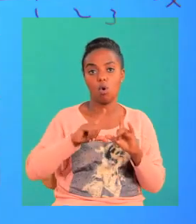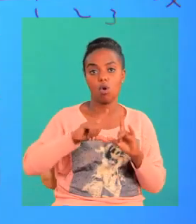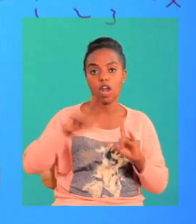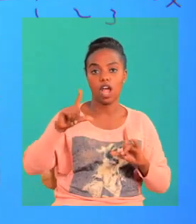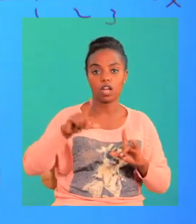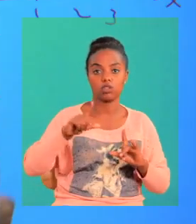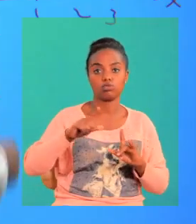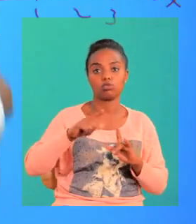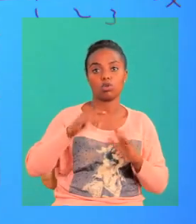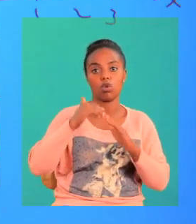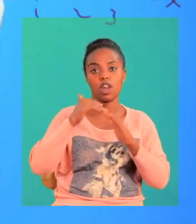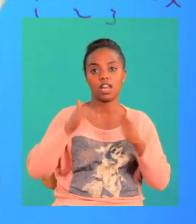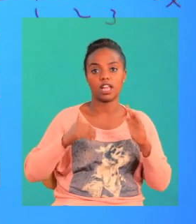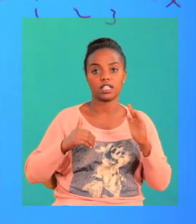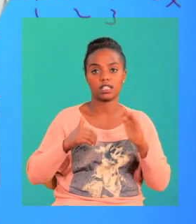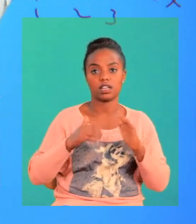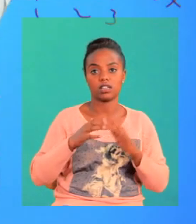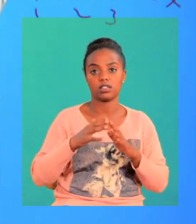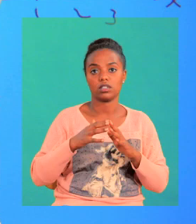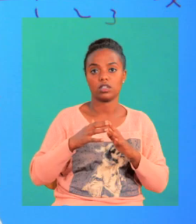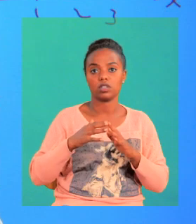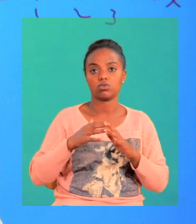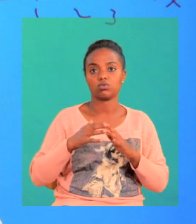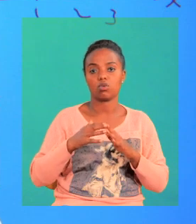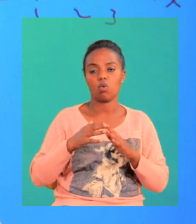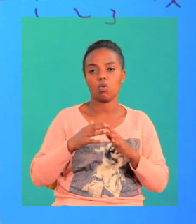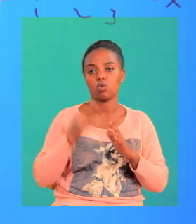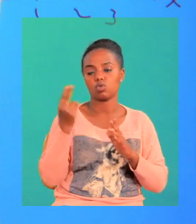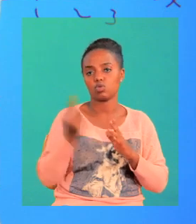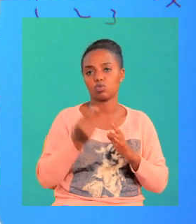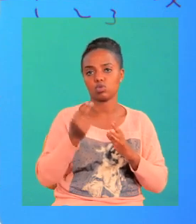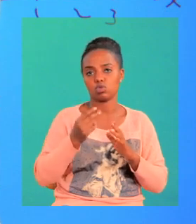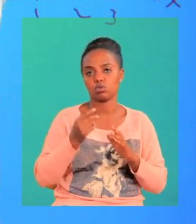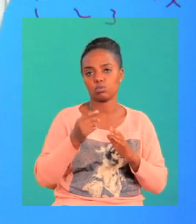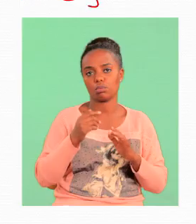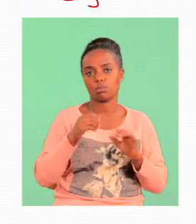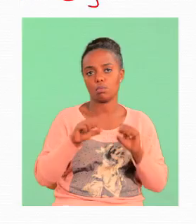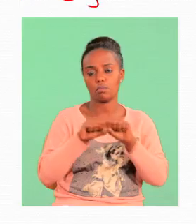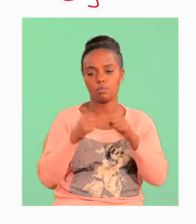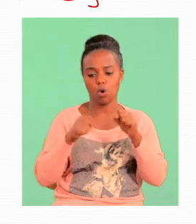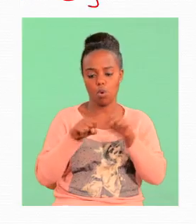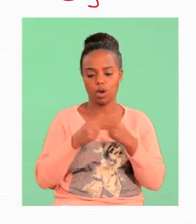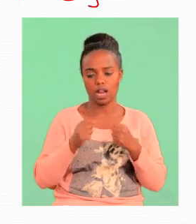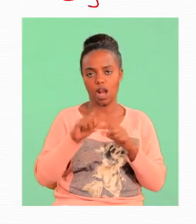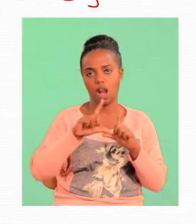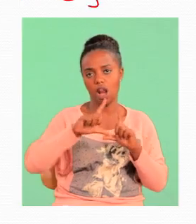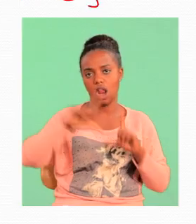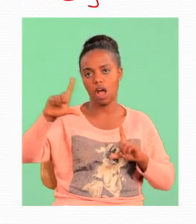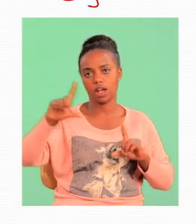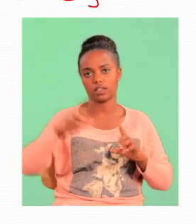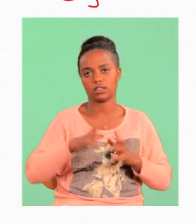than. Therefore, it doesn't include the boundary line. Use broken line.